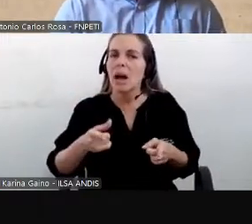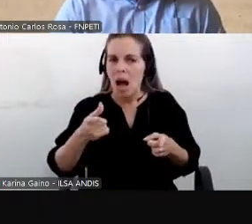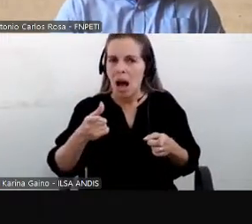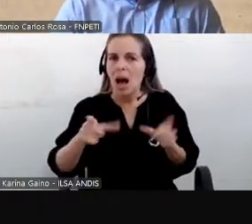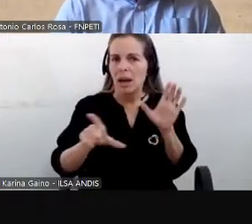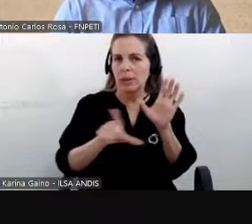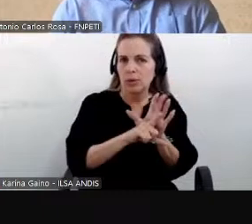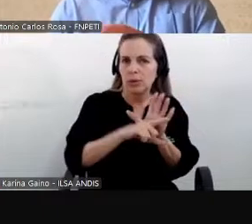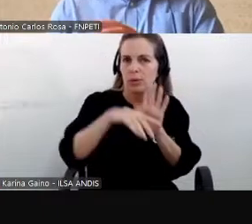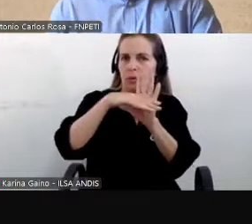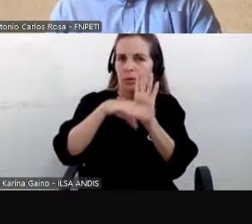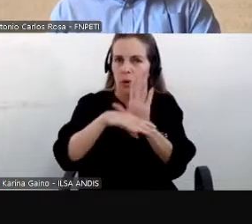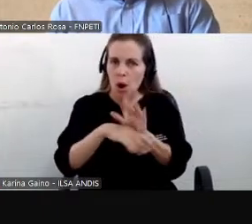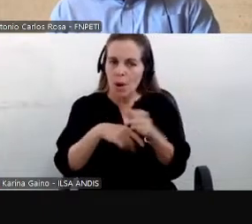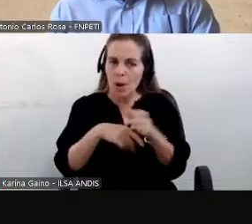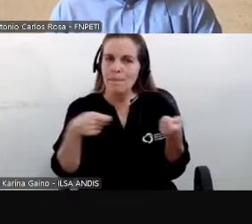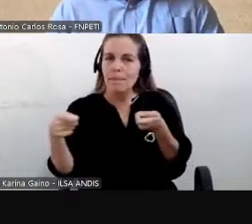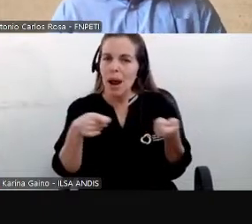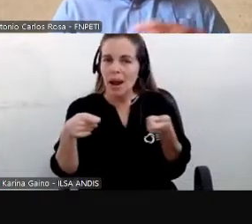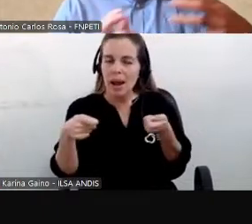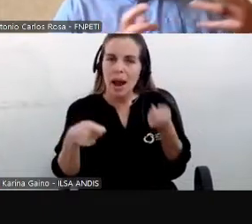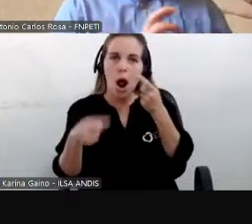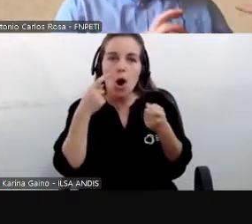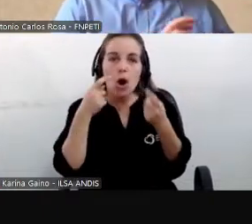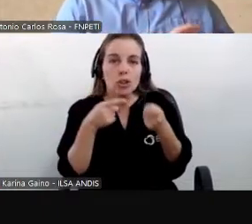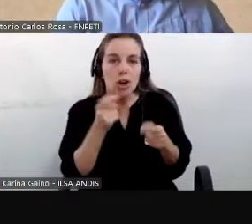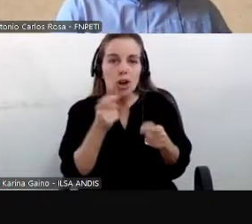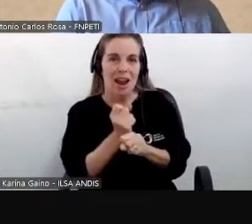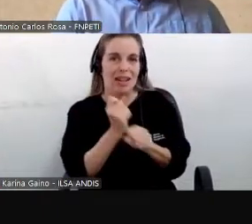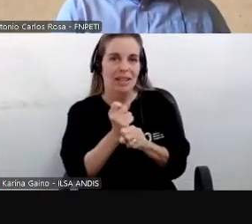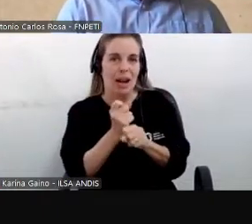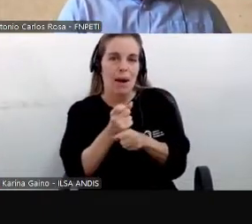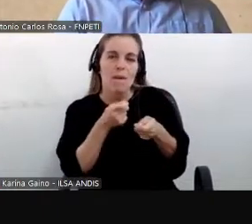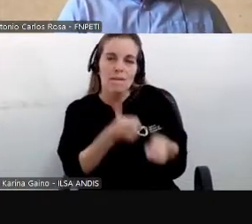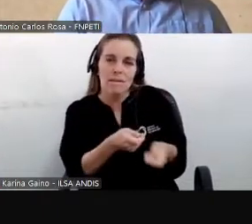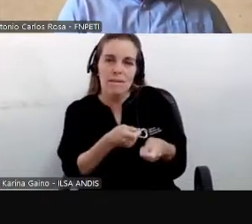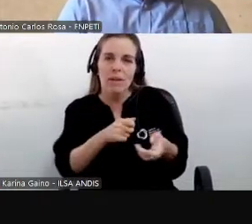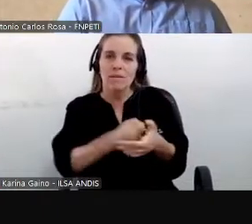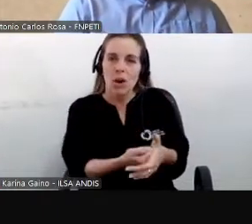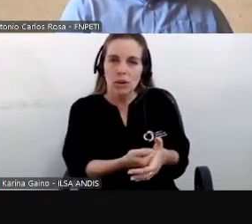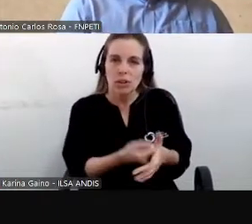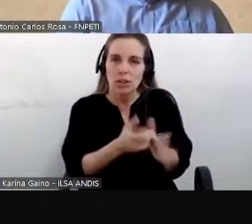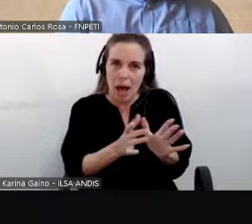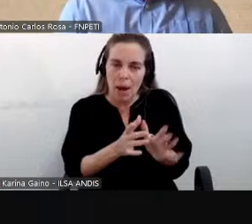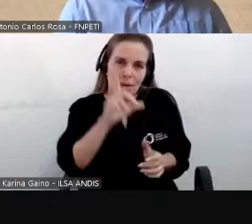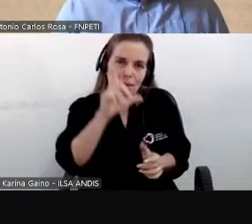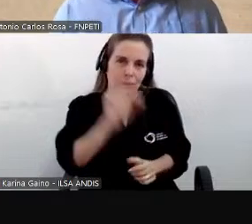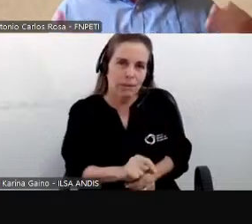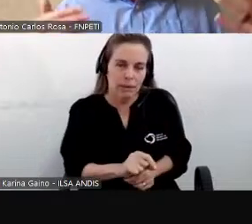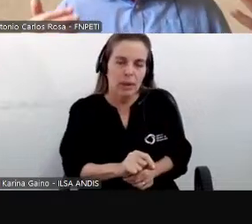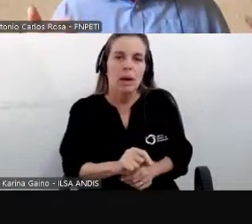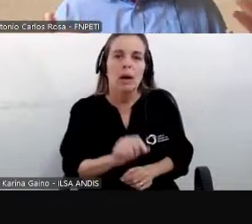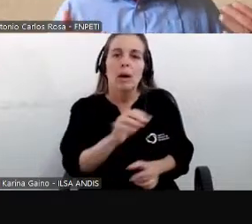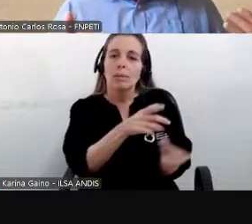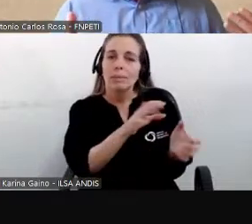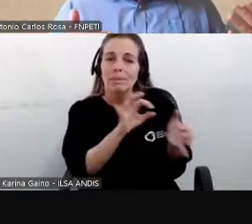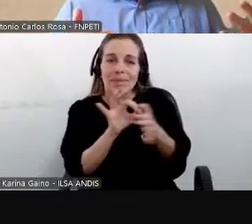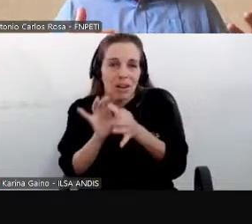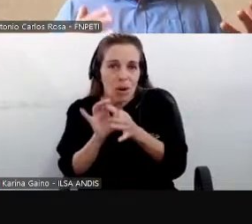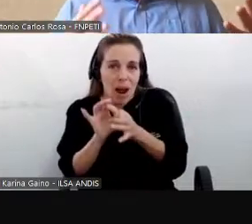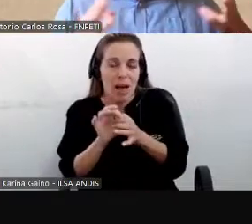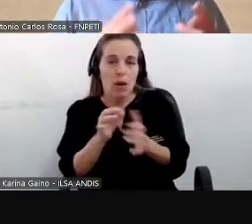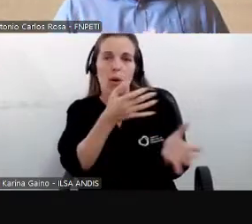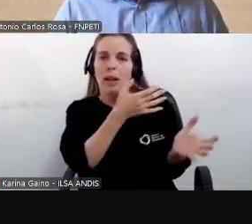they have sound laws to address forced labors in connection with human